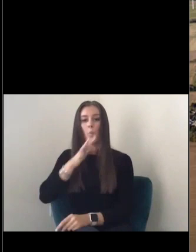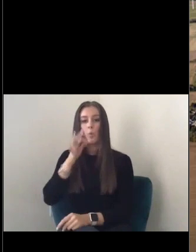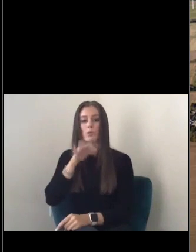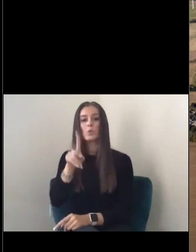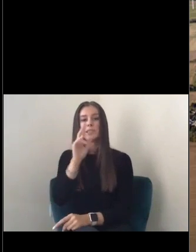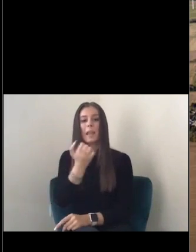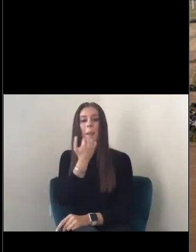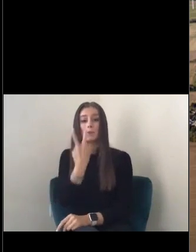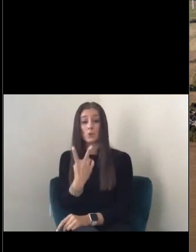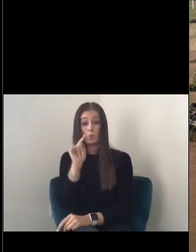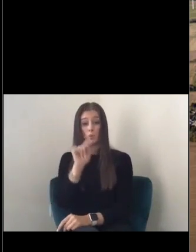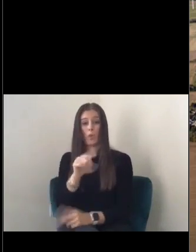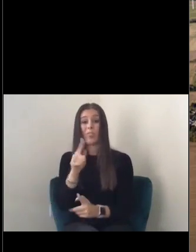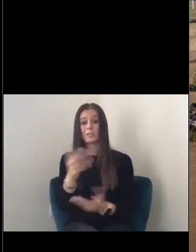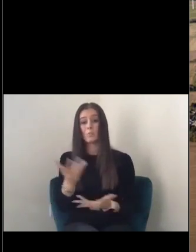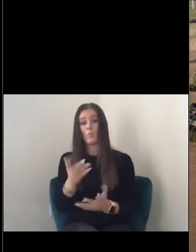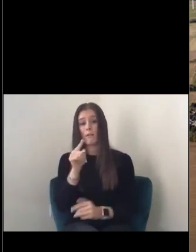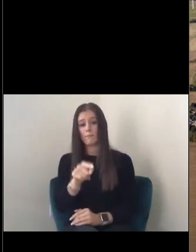screen.